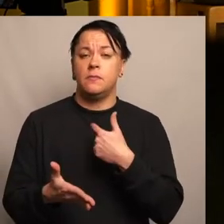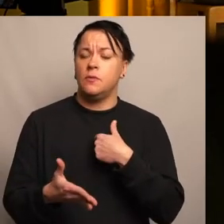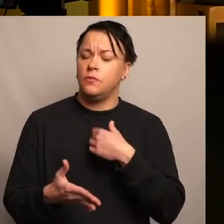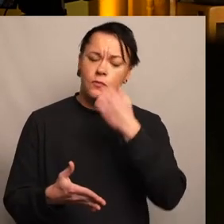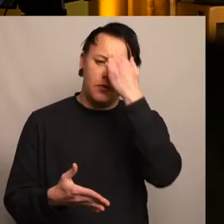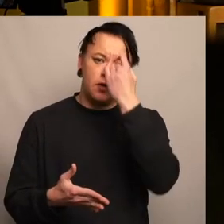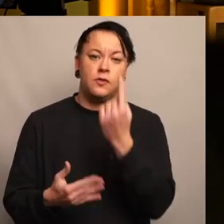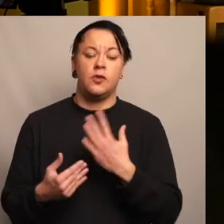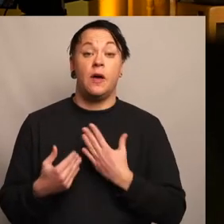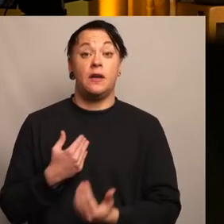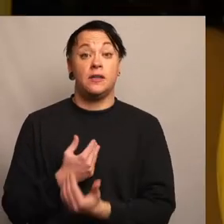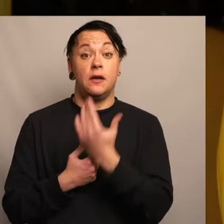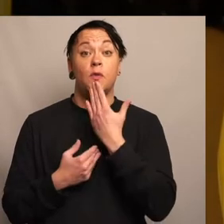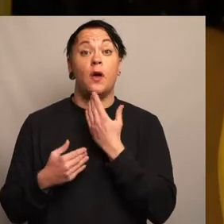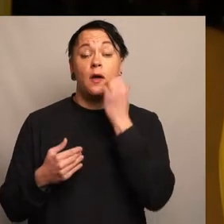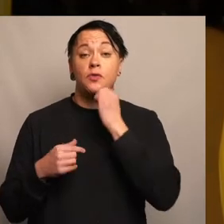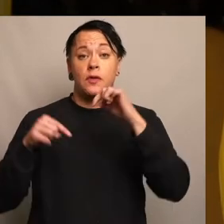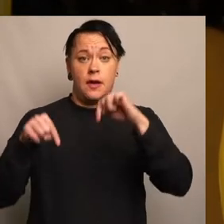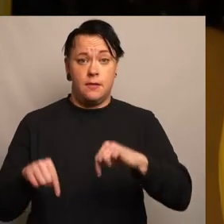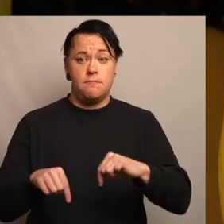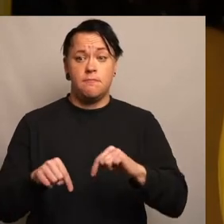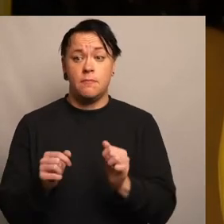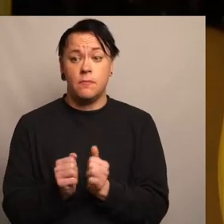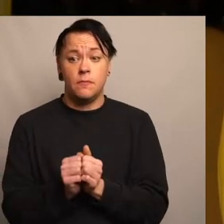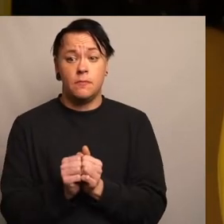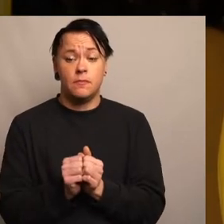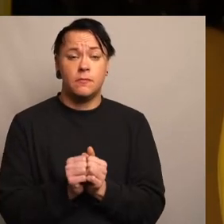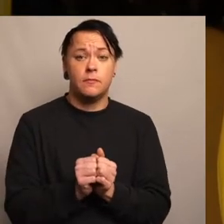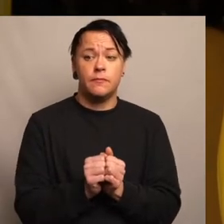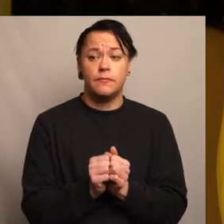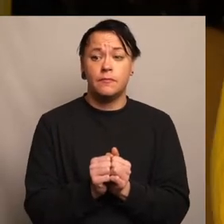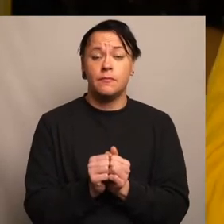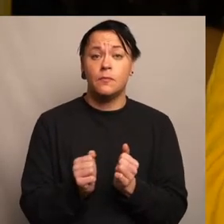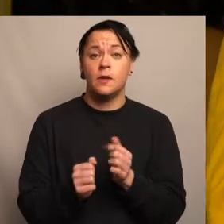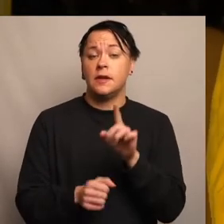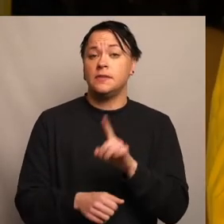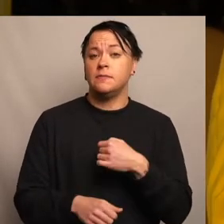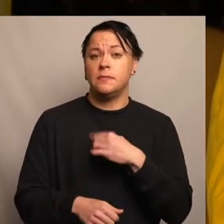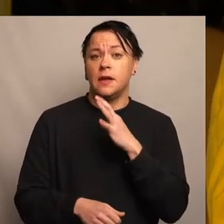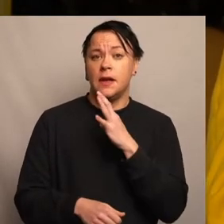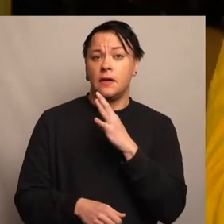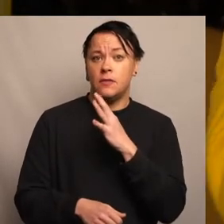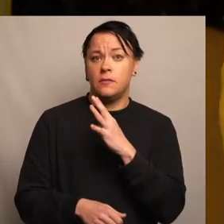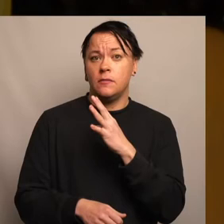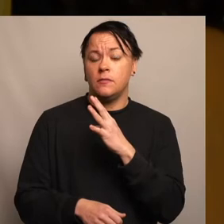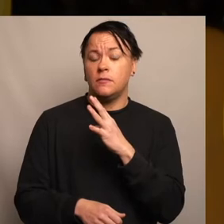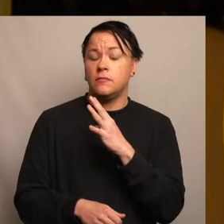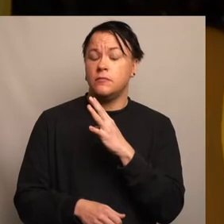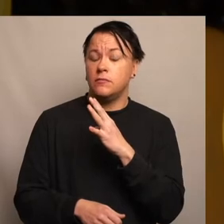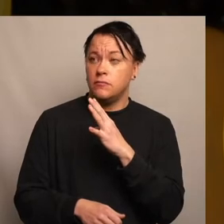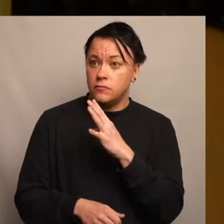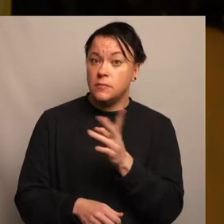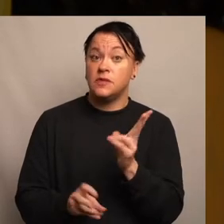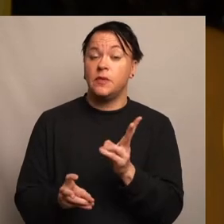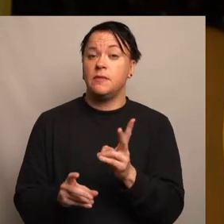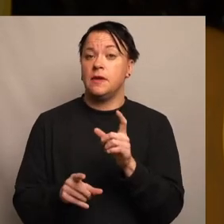city. So first, what I want to mention, the example that Abdullah already told it about, what name it, gay places. So a lot